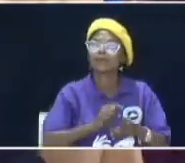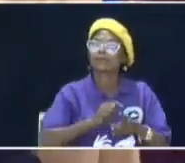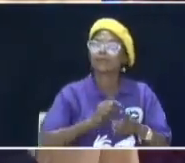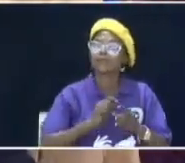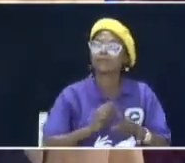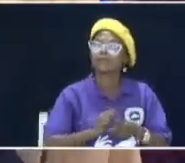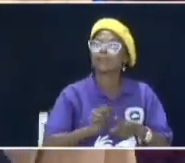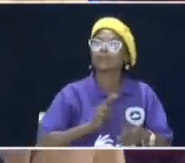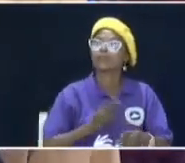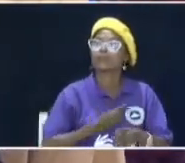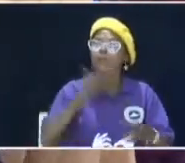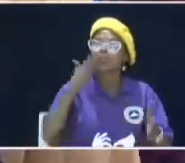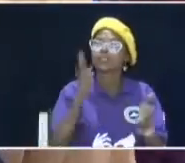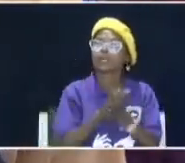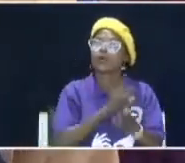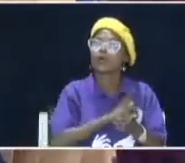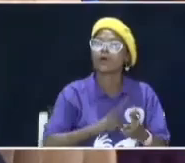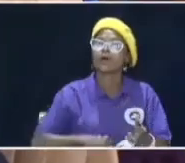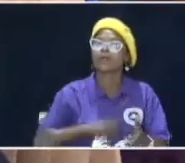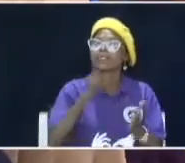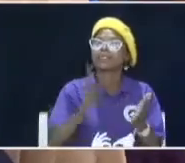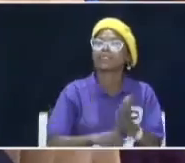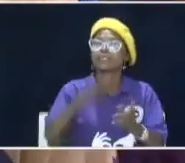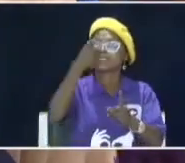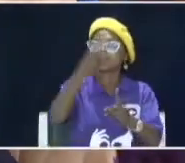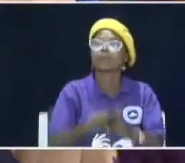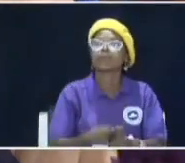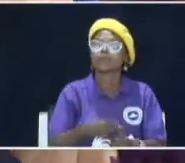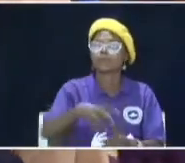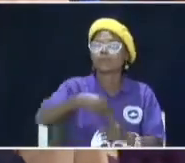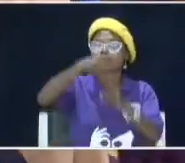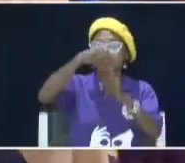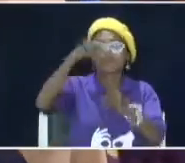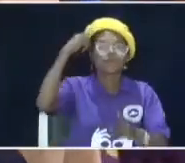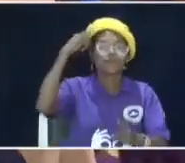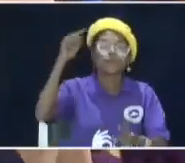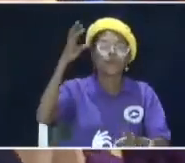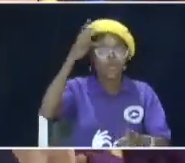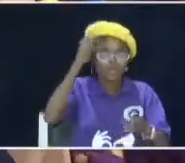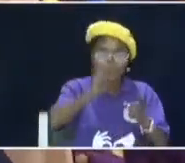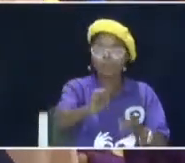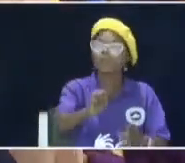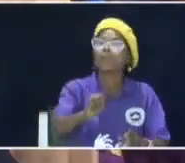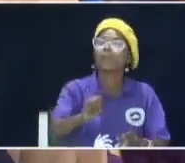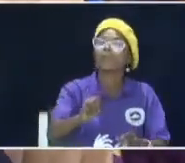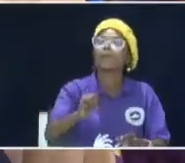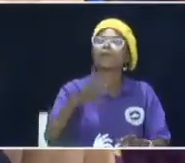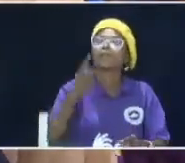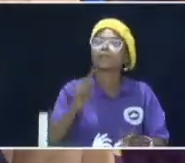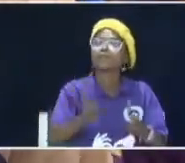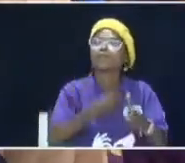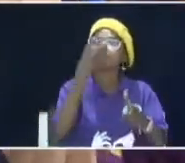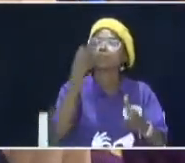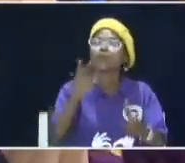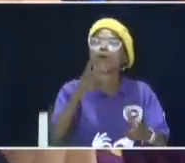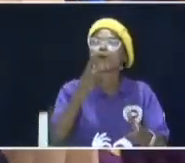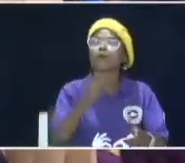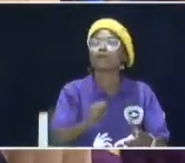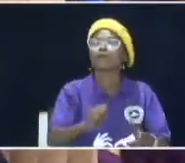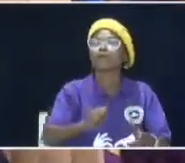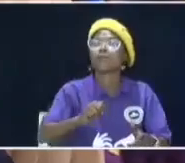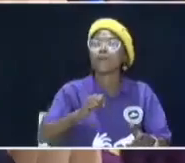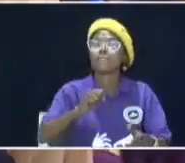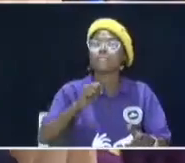the Lord. This month is special for me. The first of the month is my